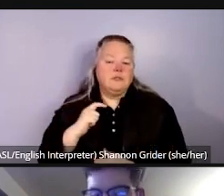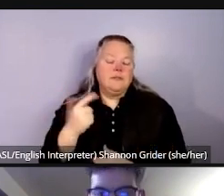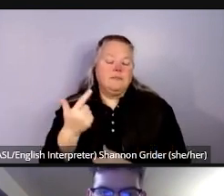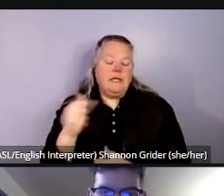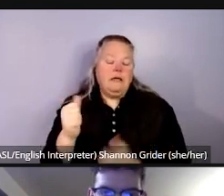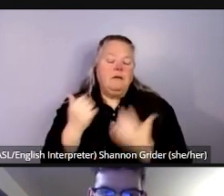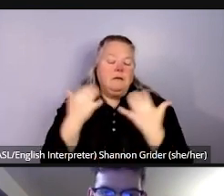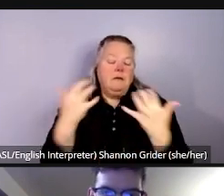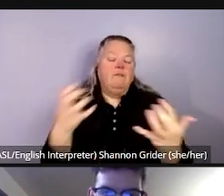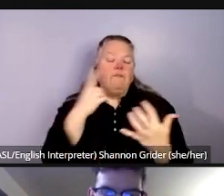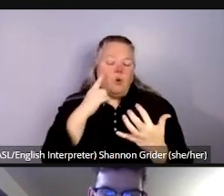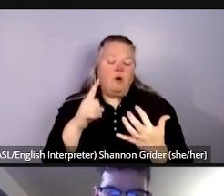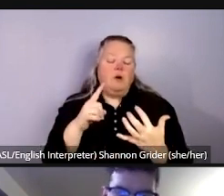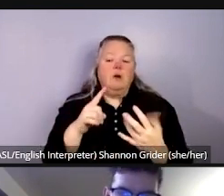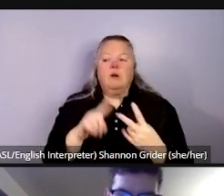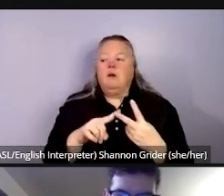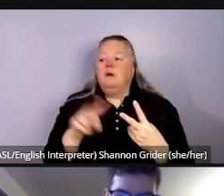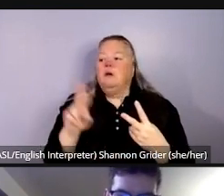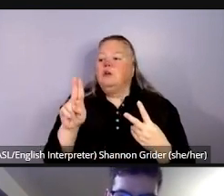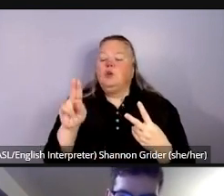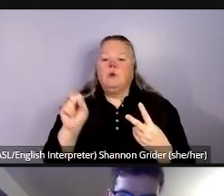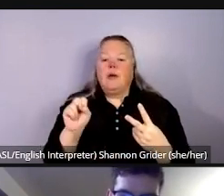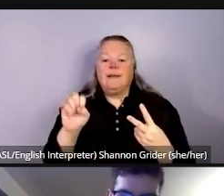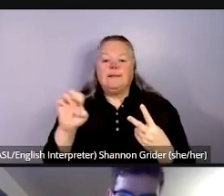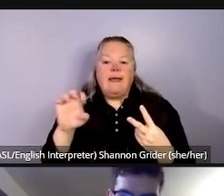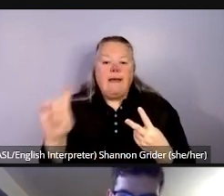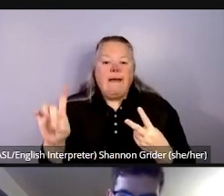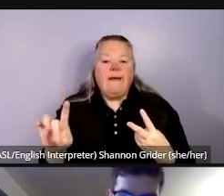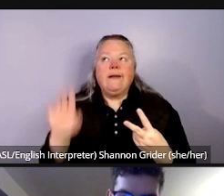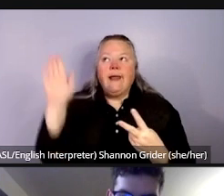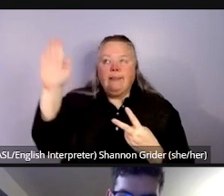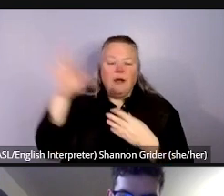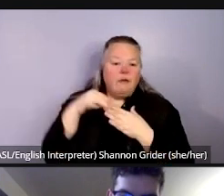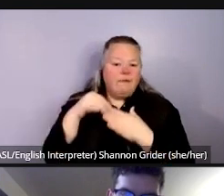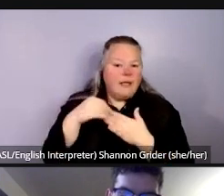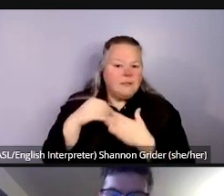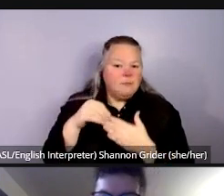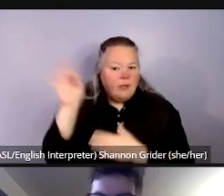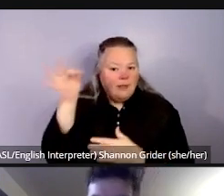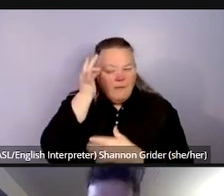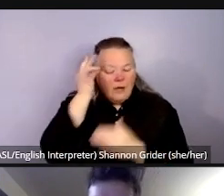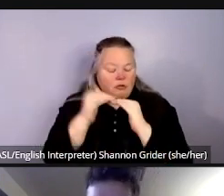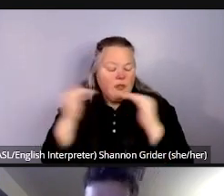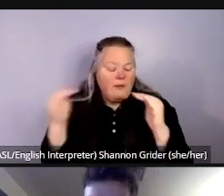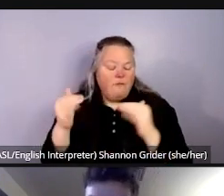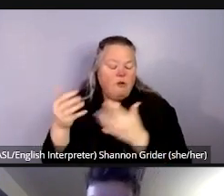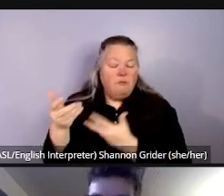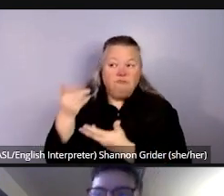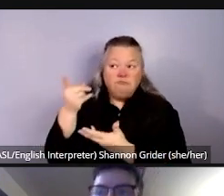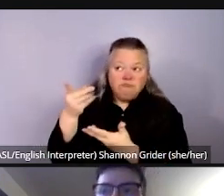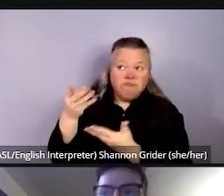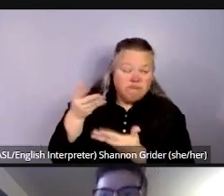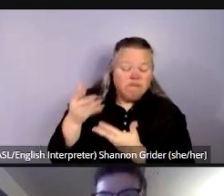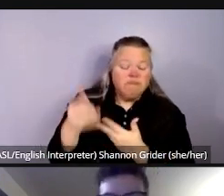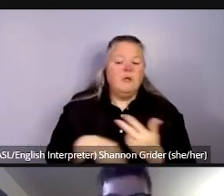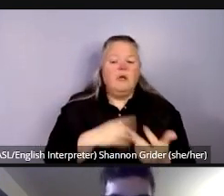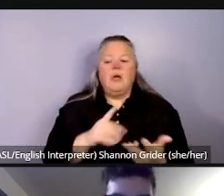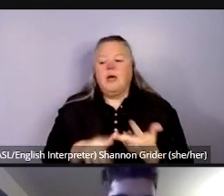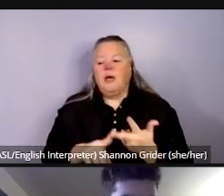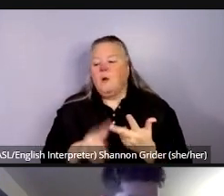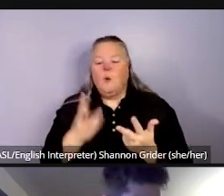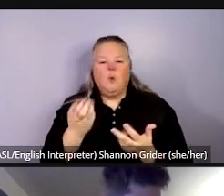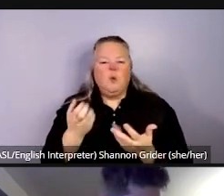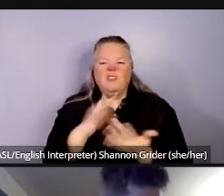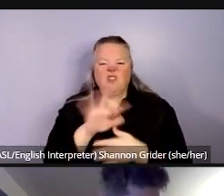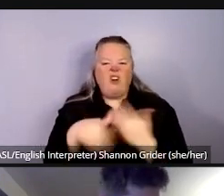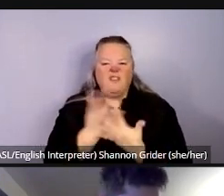changes, meeting with USAID about the flexibilities that they are willing to engage with us on, and when does all of